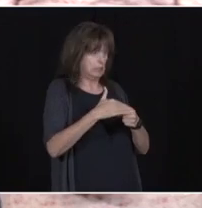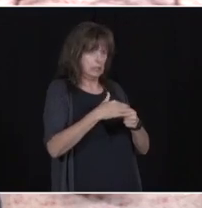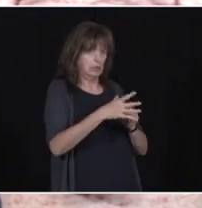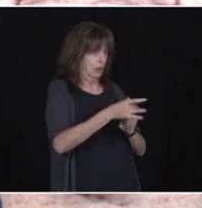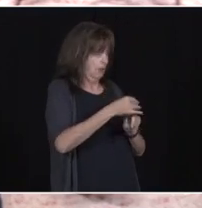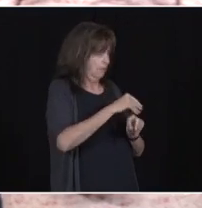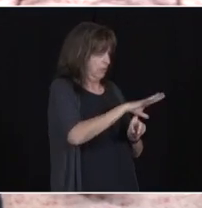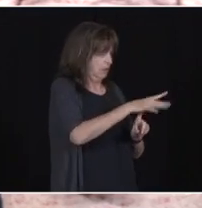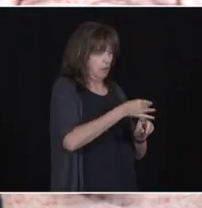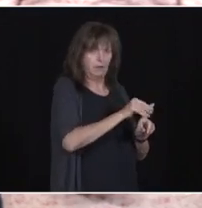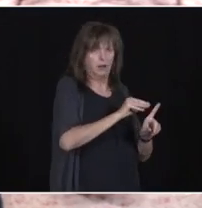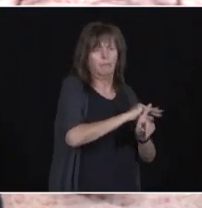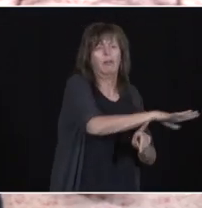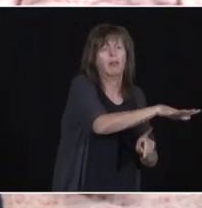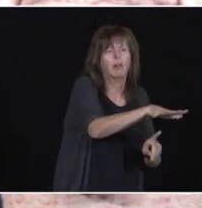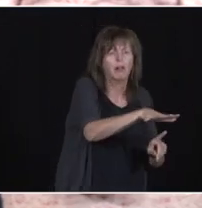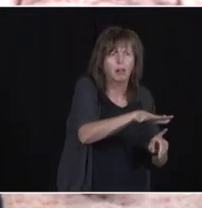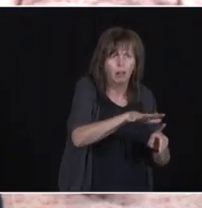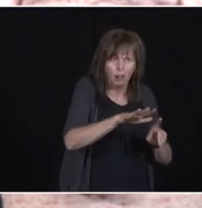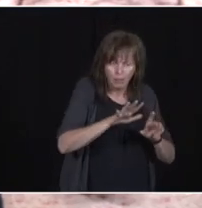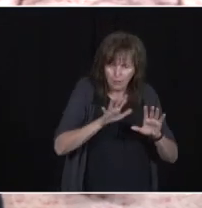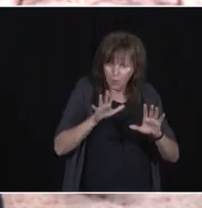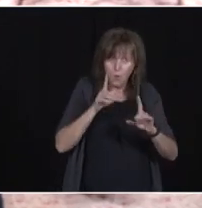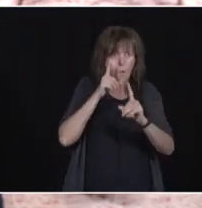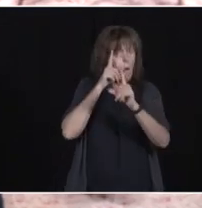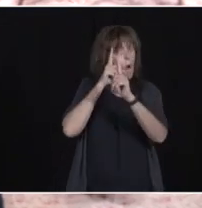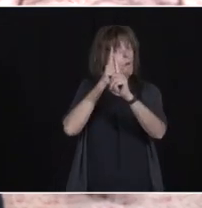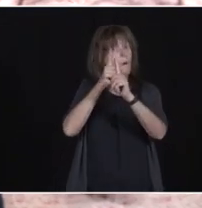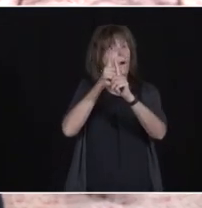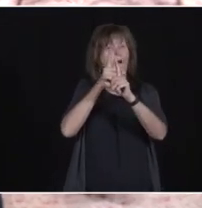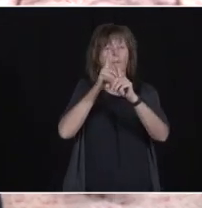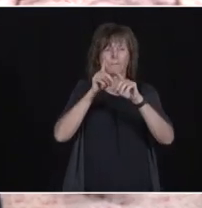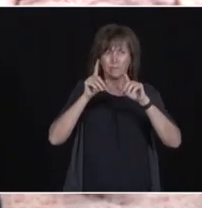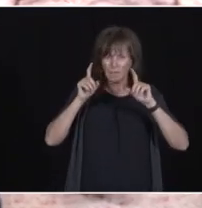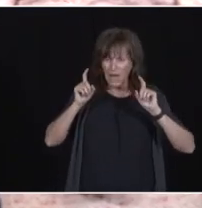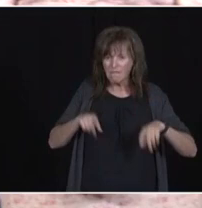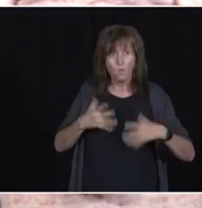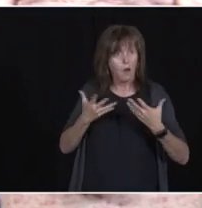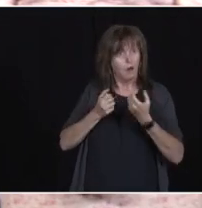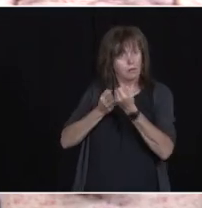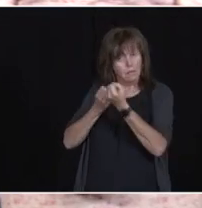and their families. And that is the imperative here as we move forward. So whether